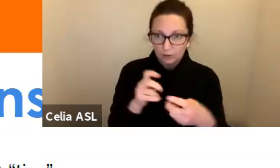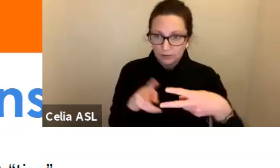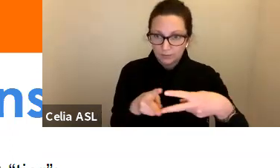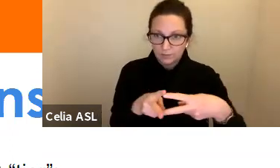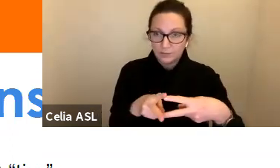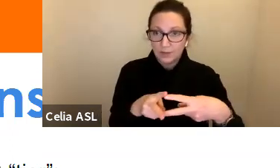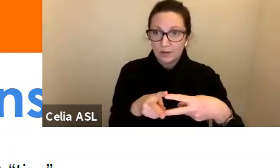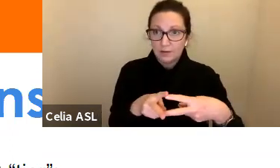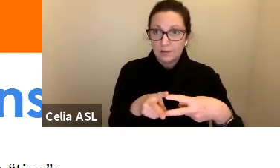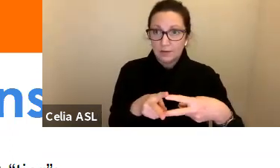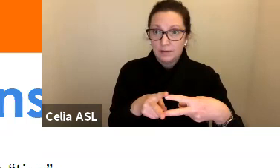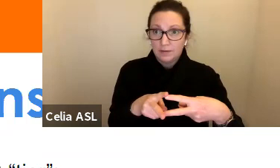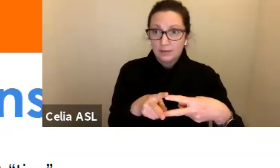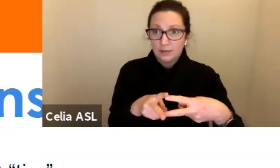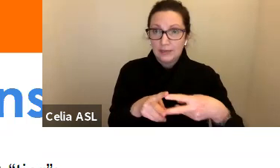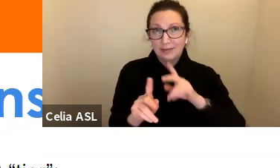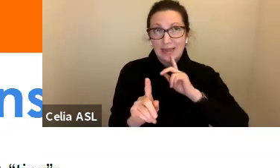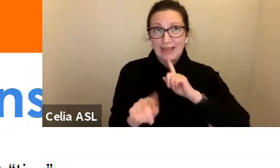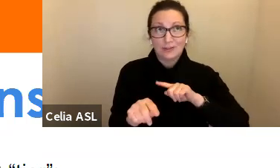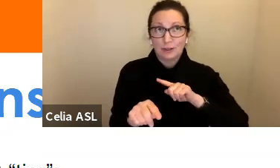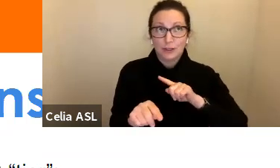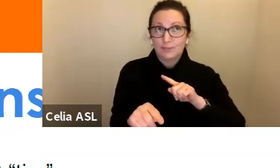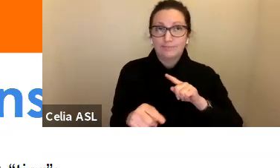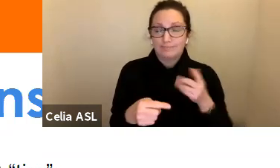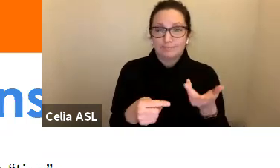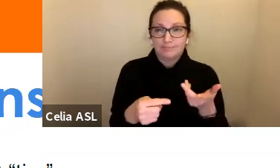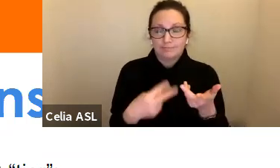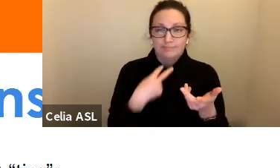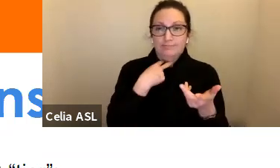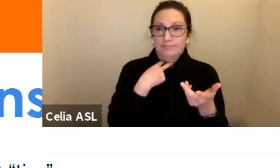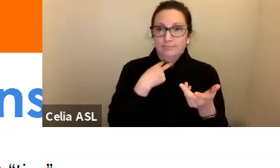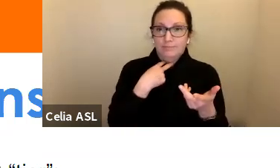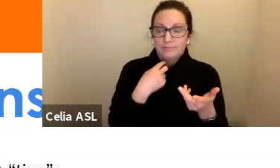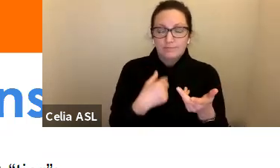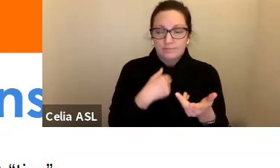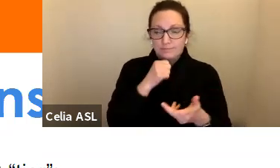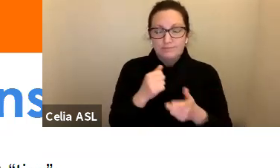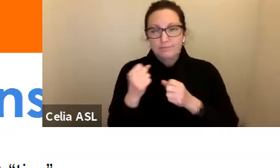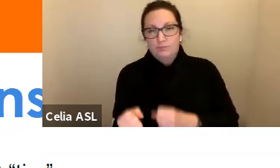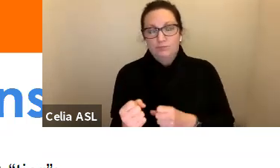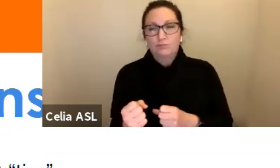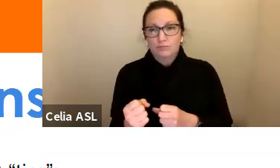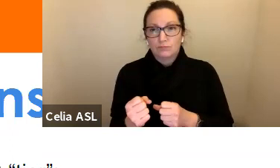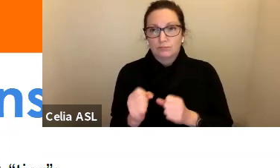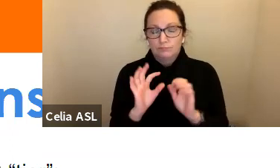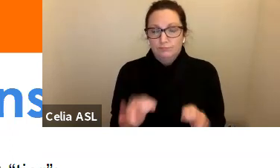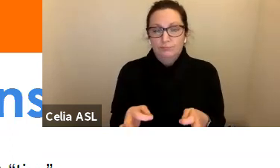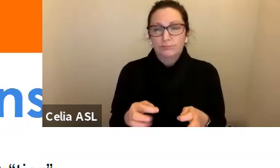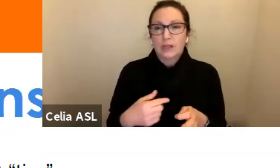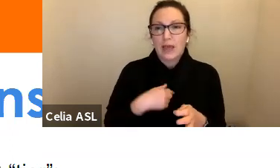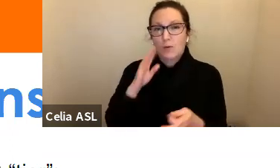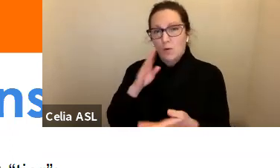I do not have answers readily available that I feel 100% confident in. So I'm going to take notes